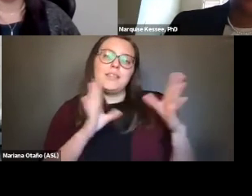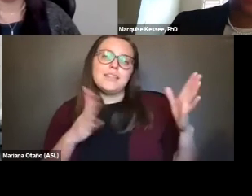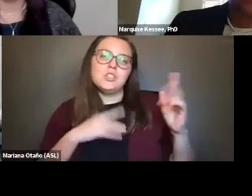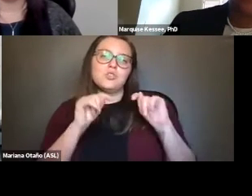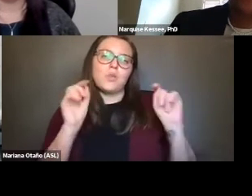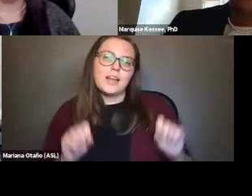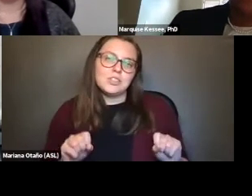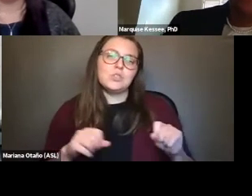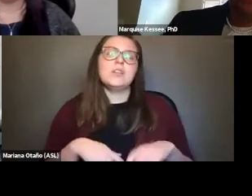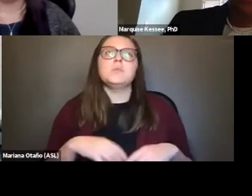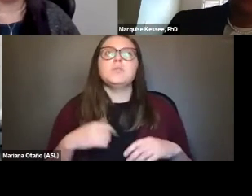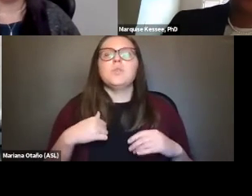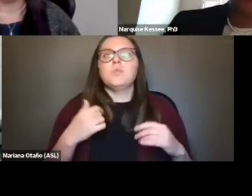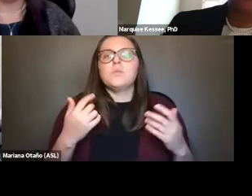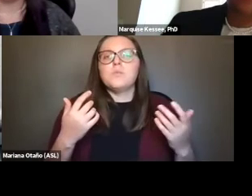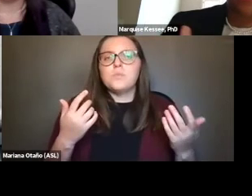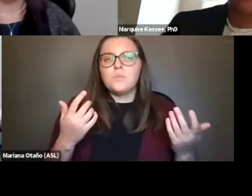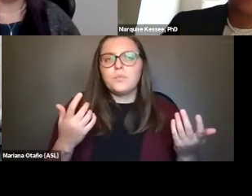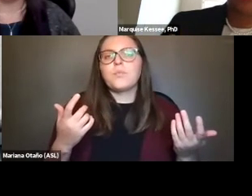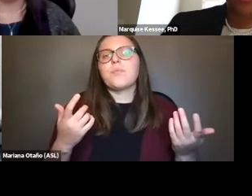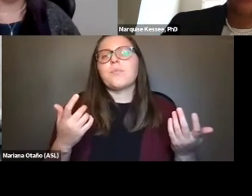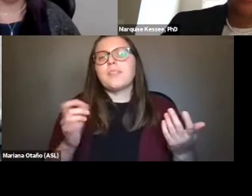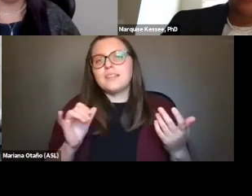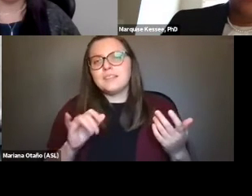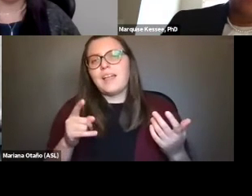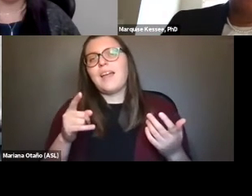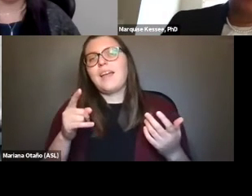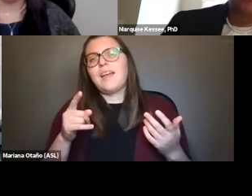the deadline, as Ms. Reed was saying, Dr. Reed.